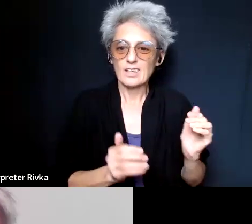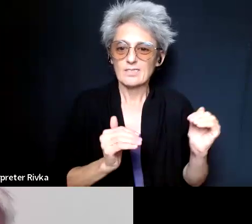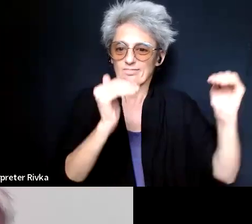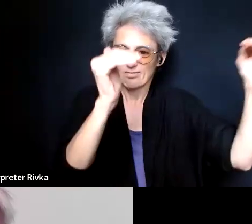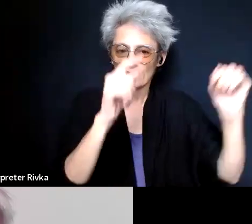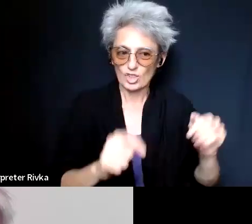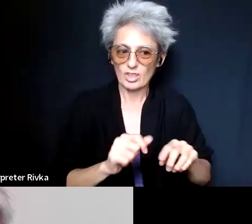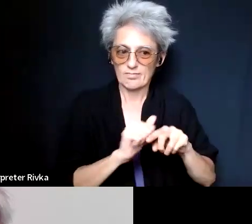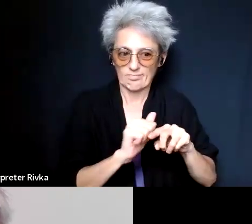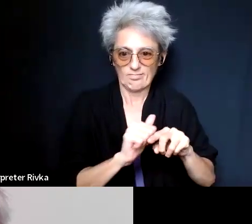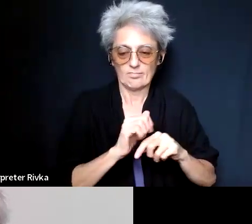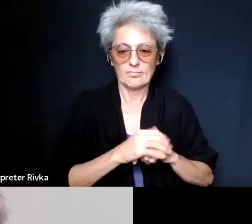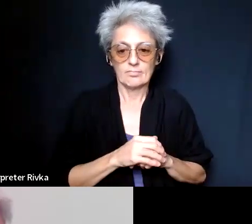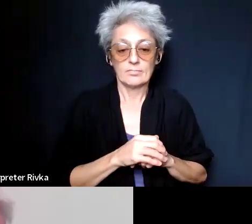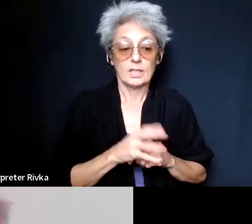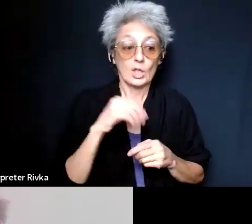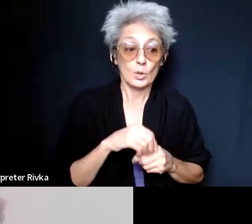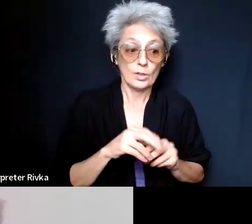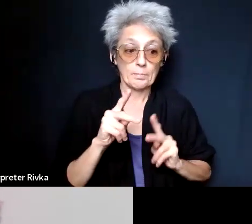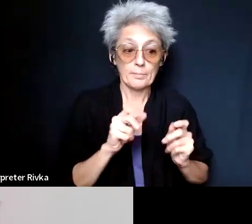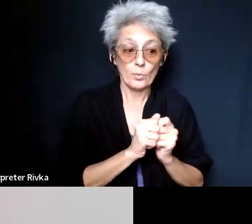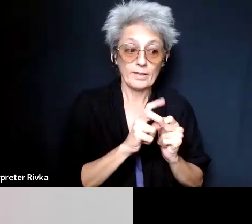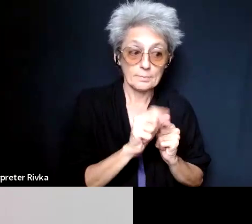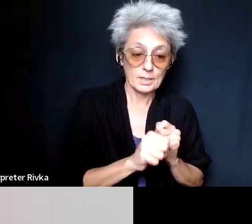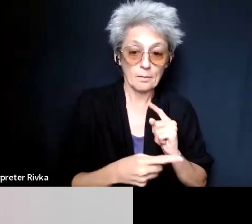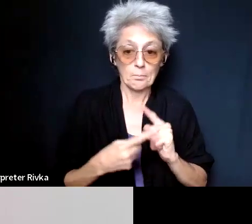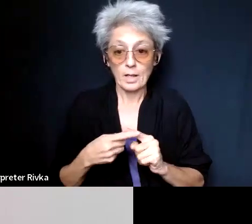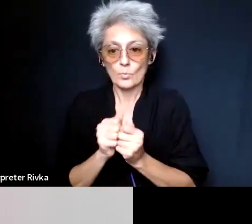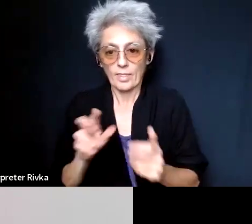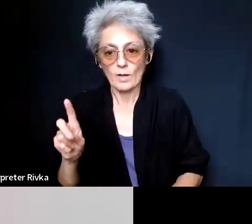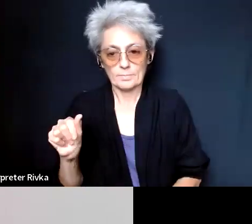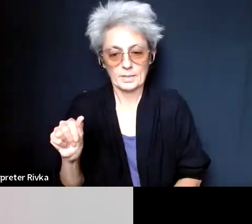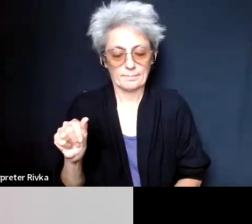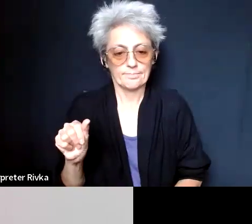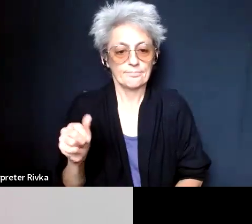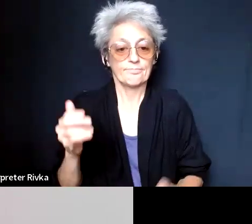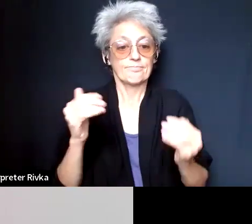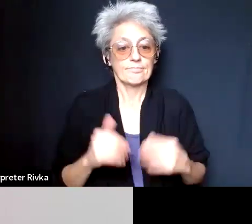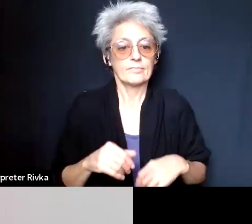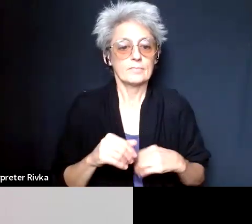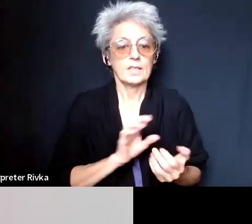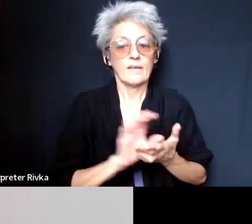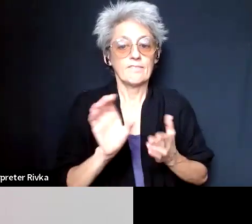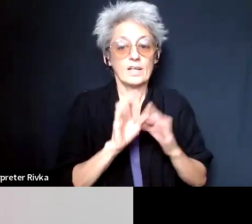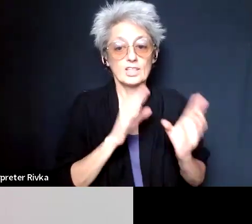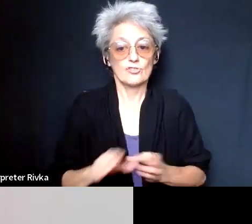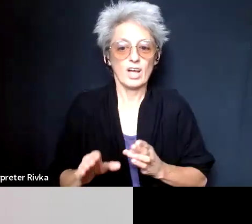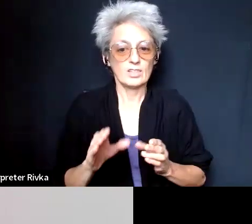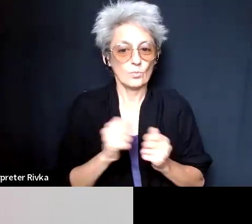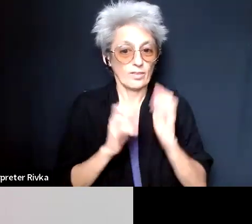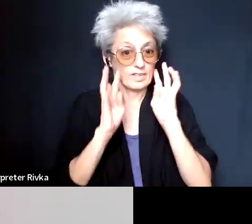disabilities as well as those without. Okay. Innovative funding strategies. One of the things that came up that I thought was